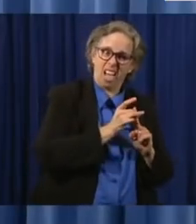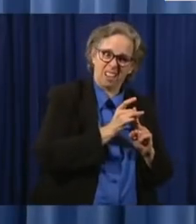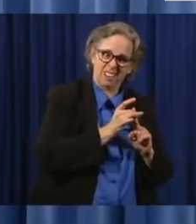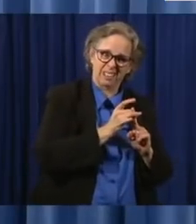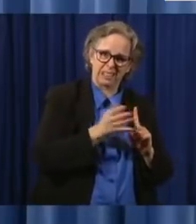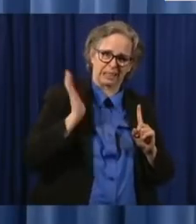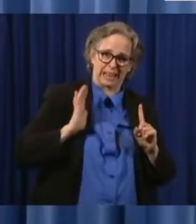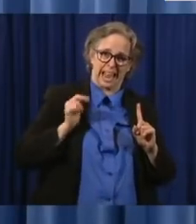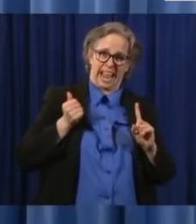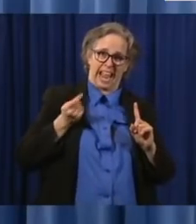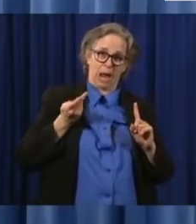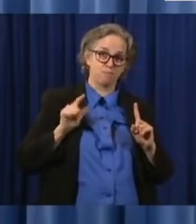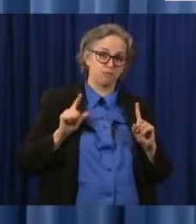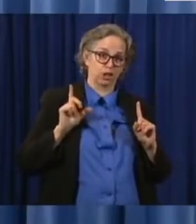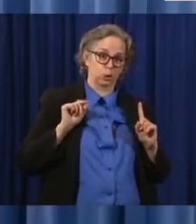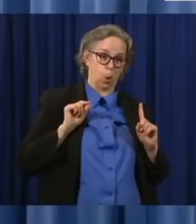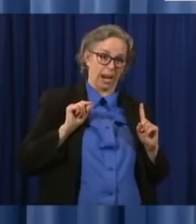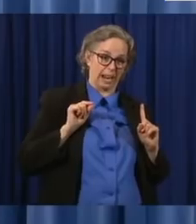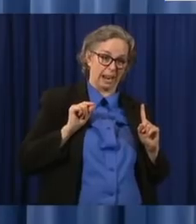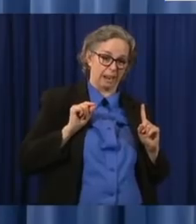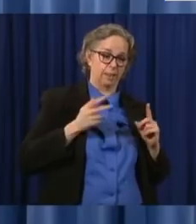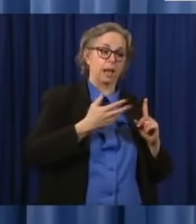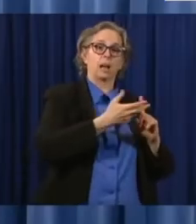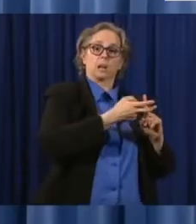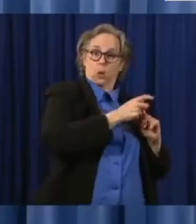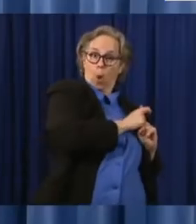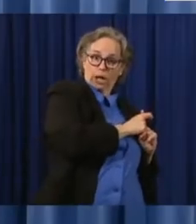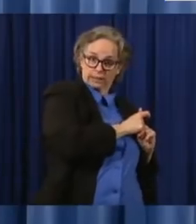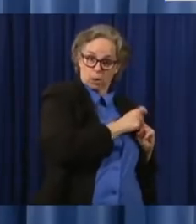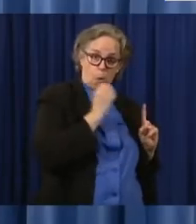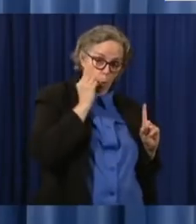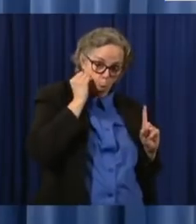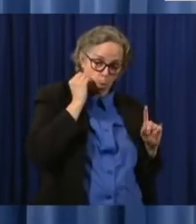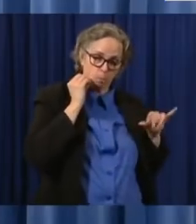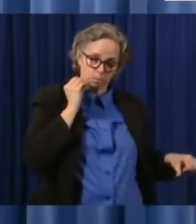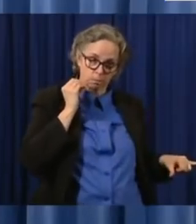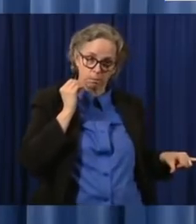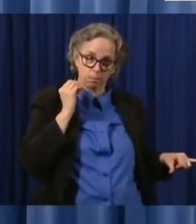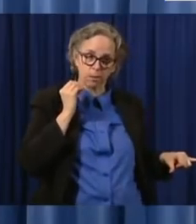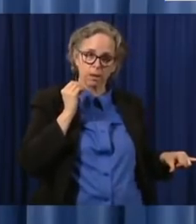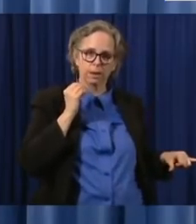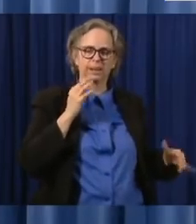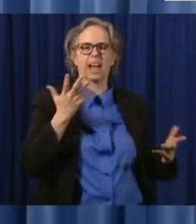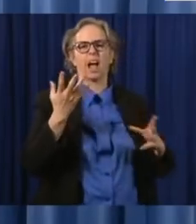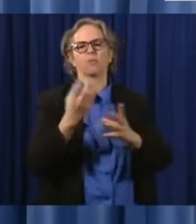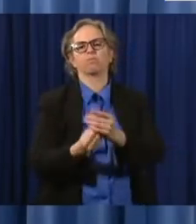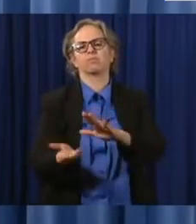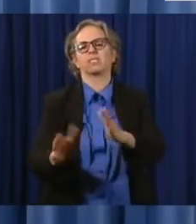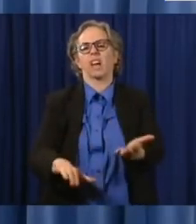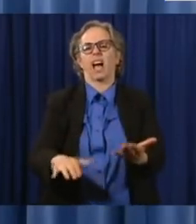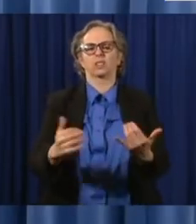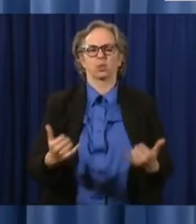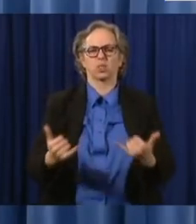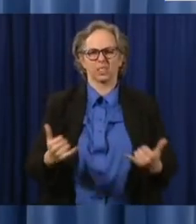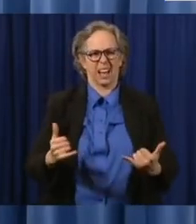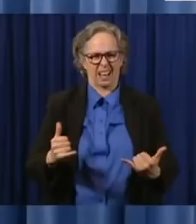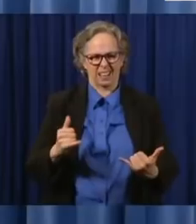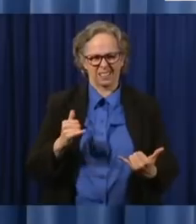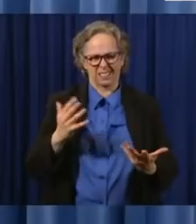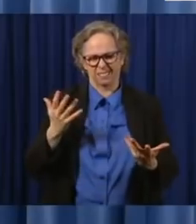for COVID-19. Our thoughts are with his family and with his friends and with his colleagues.